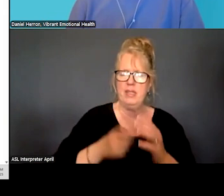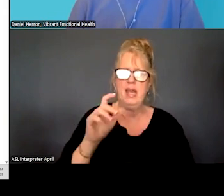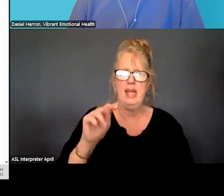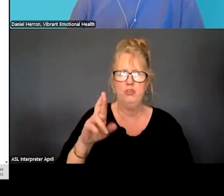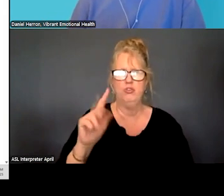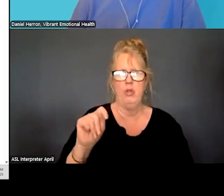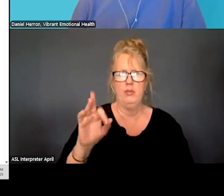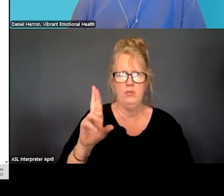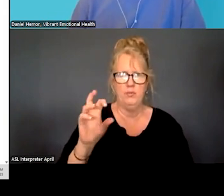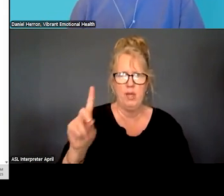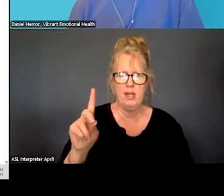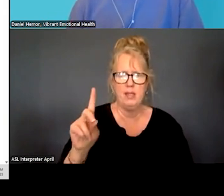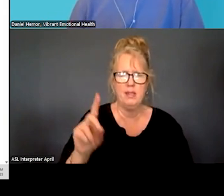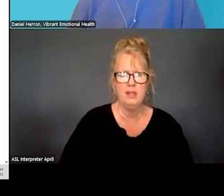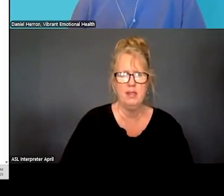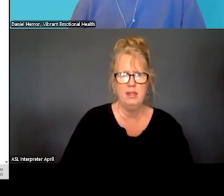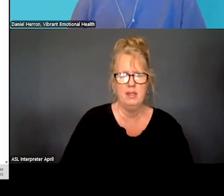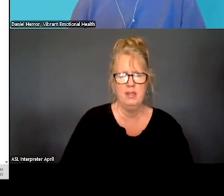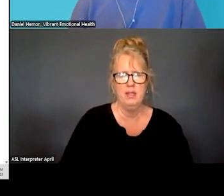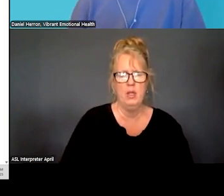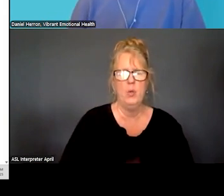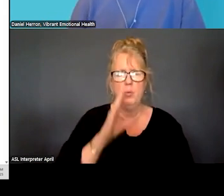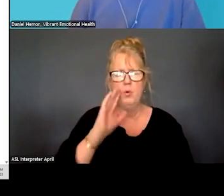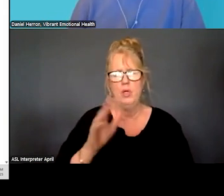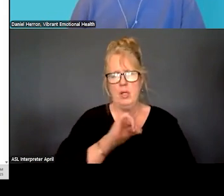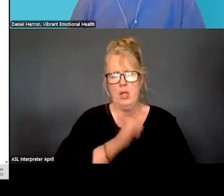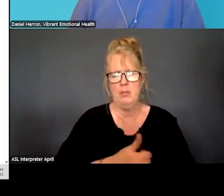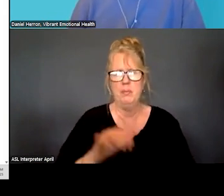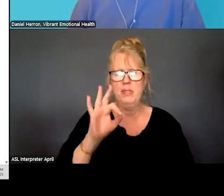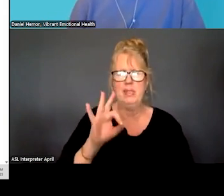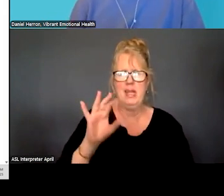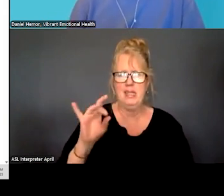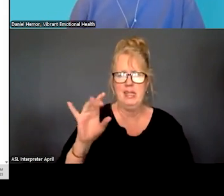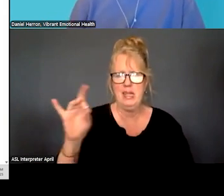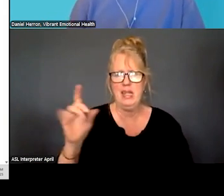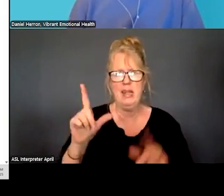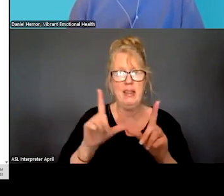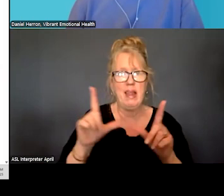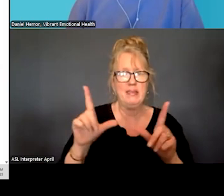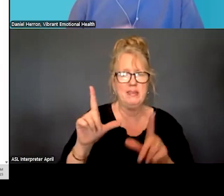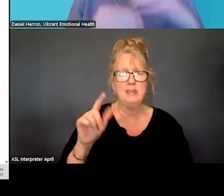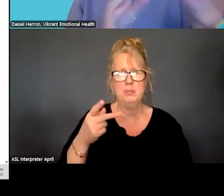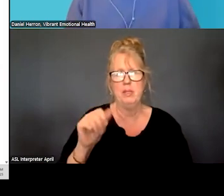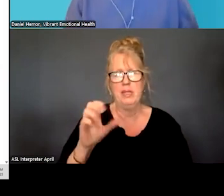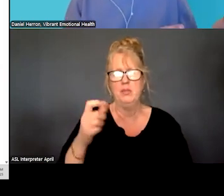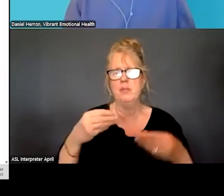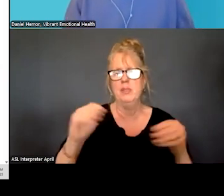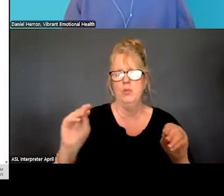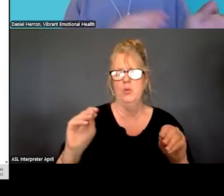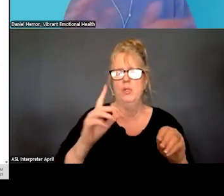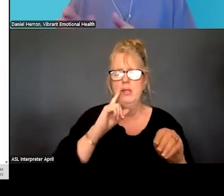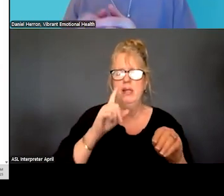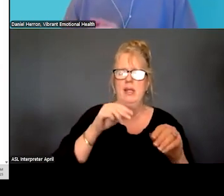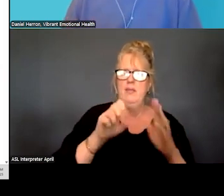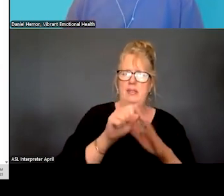would also authorize special 988 license plates that could be sold in the states, and then the funds from those go